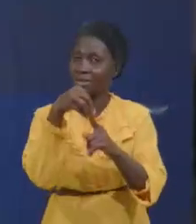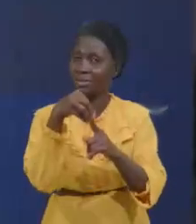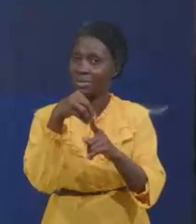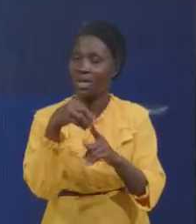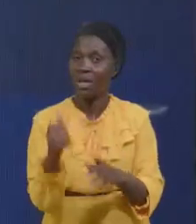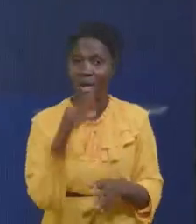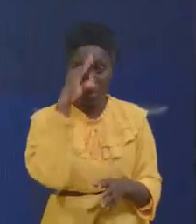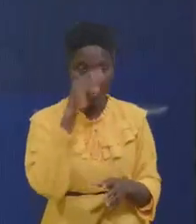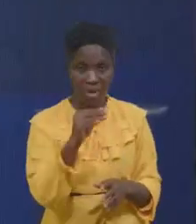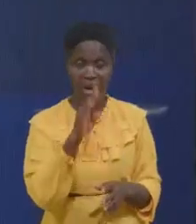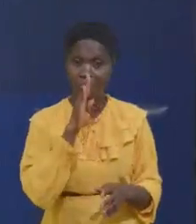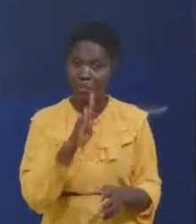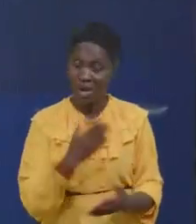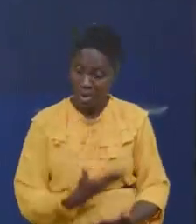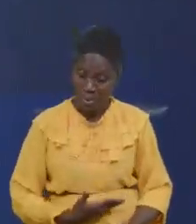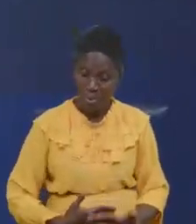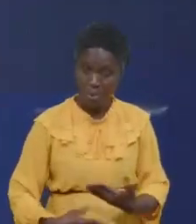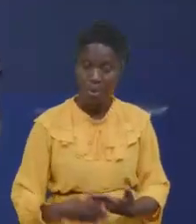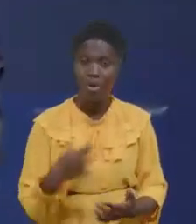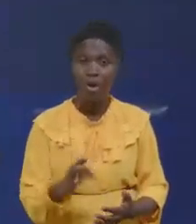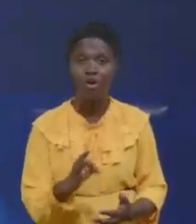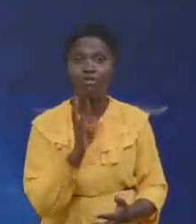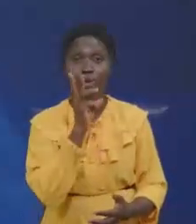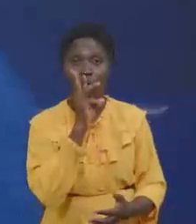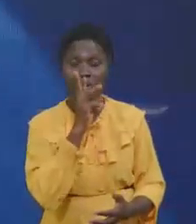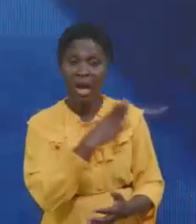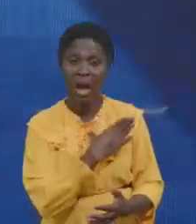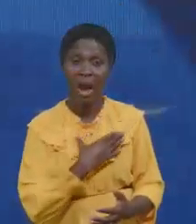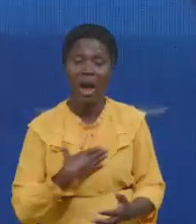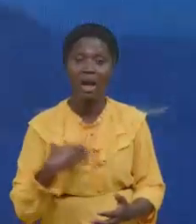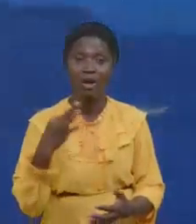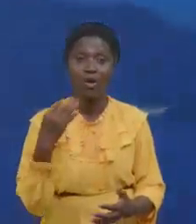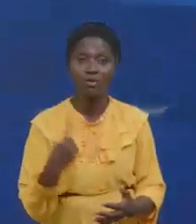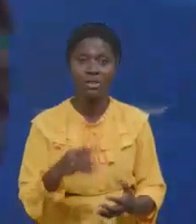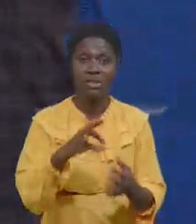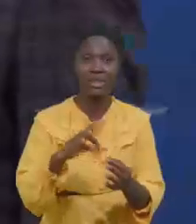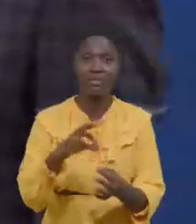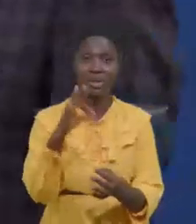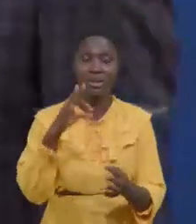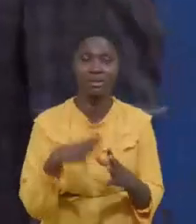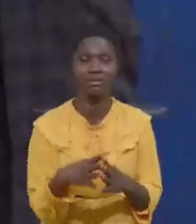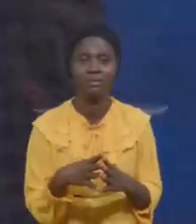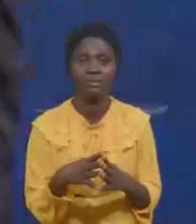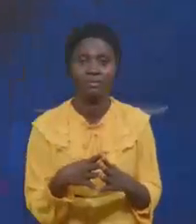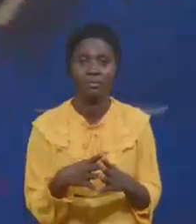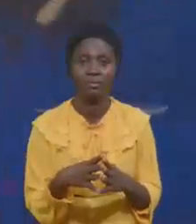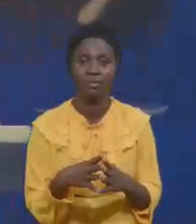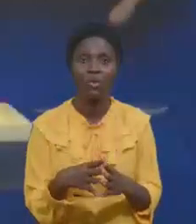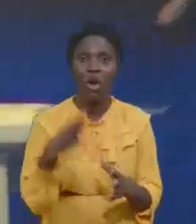a man be born of water and of the Spirit,